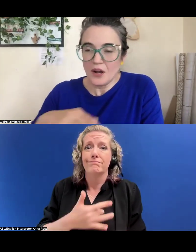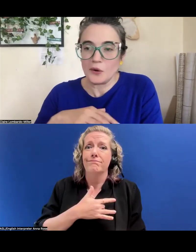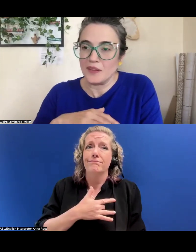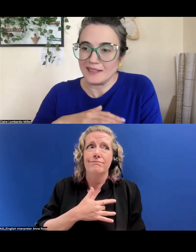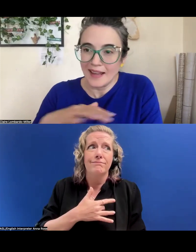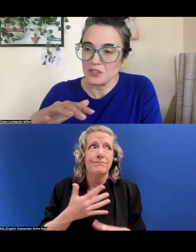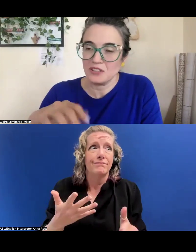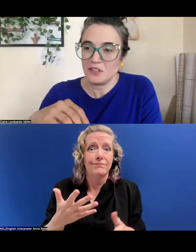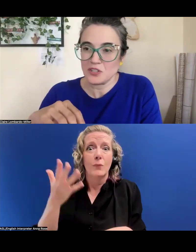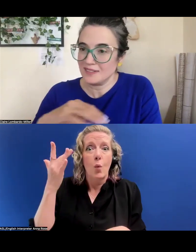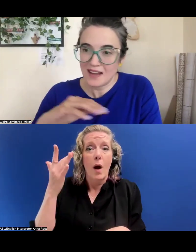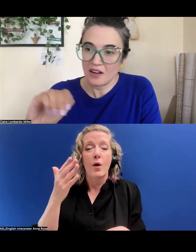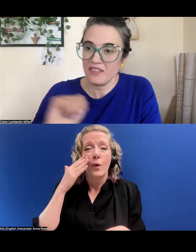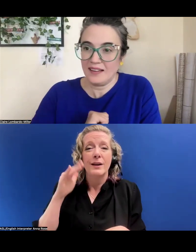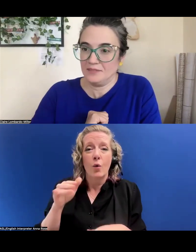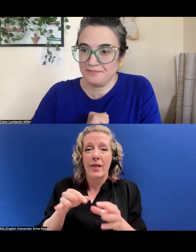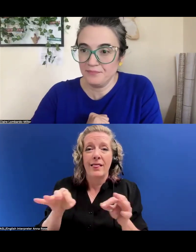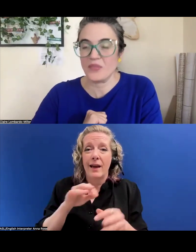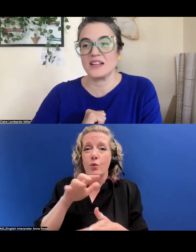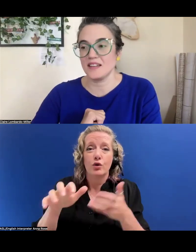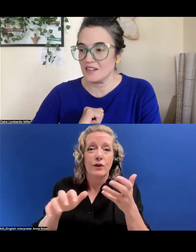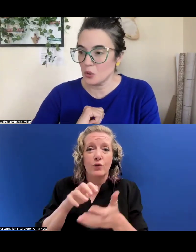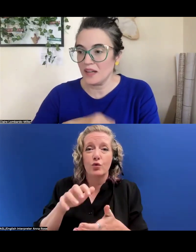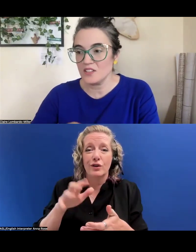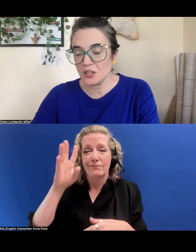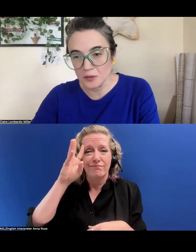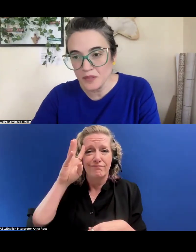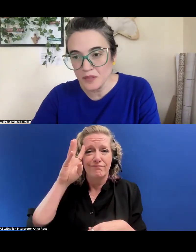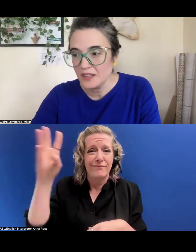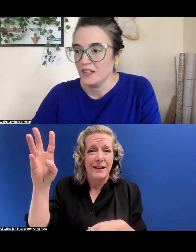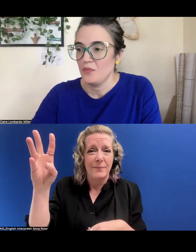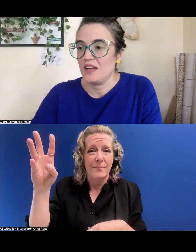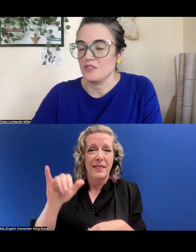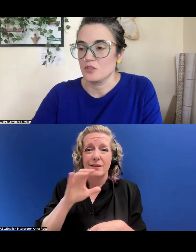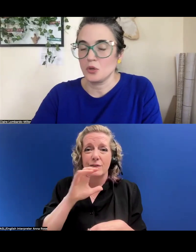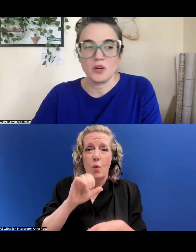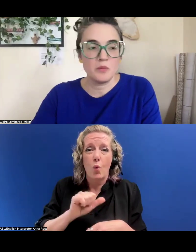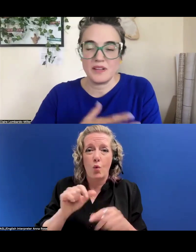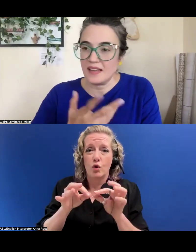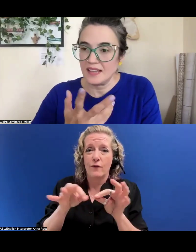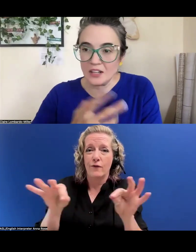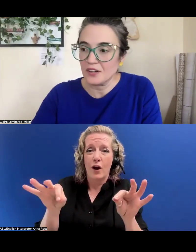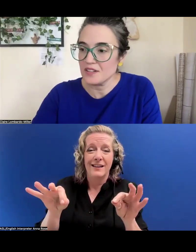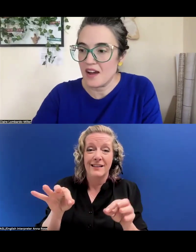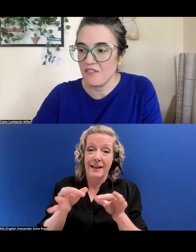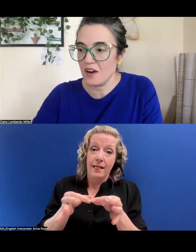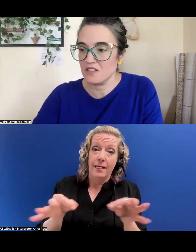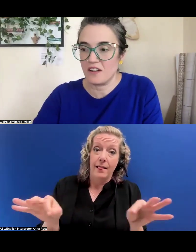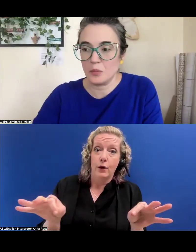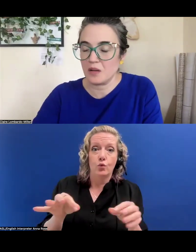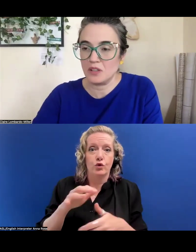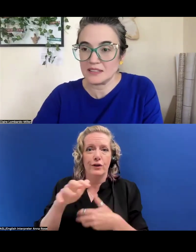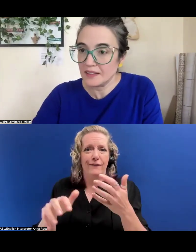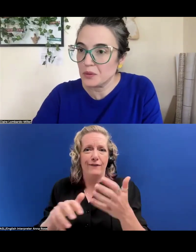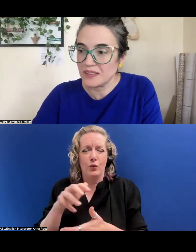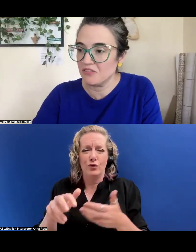we know that language confusion is not a thing, that that's an antiquated term, that children, be they hearing or deaf, are